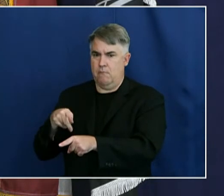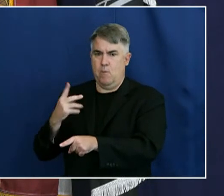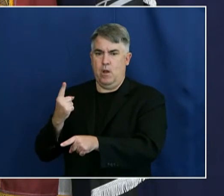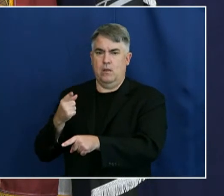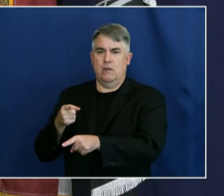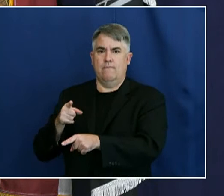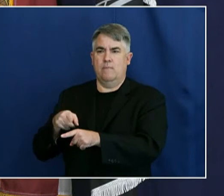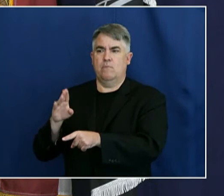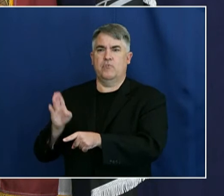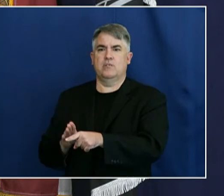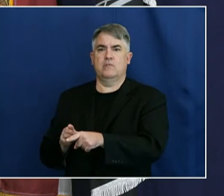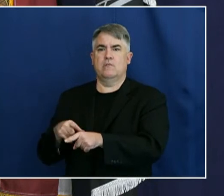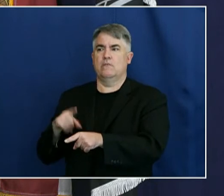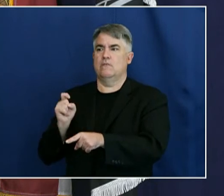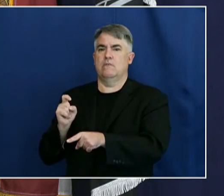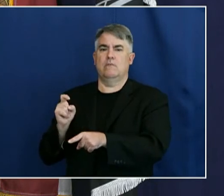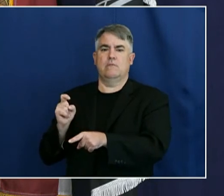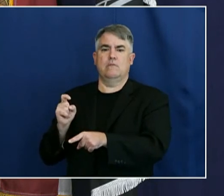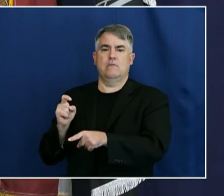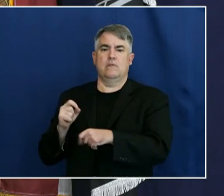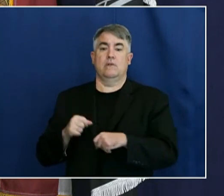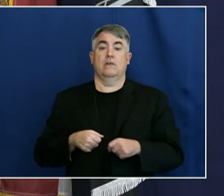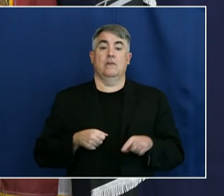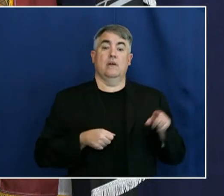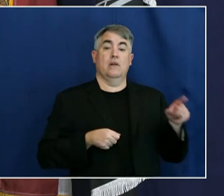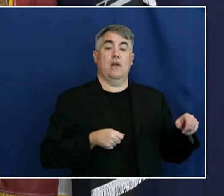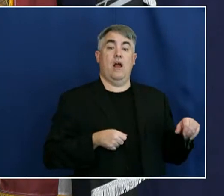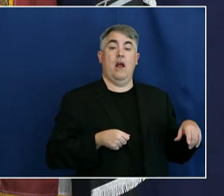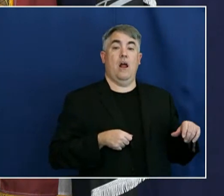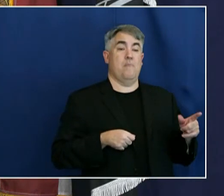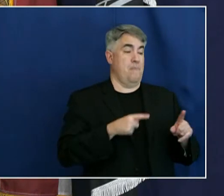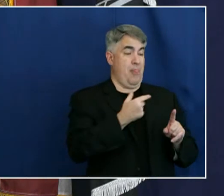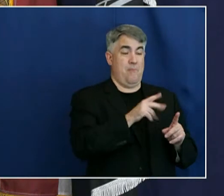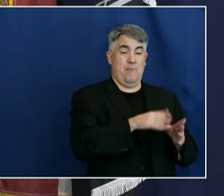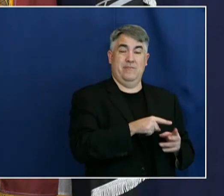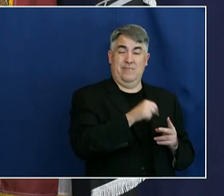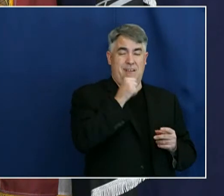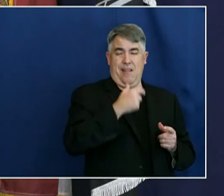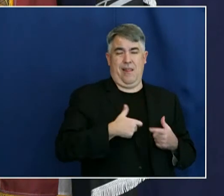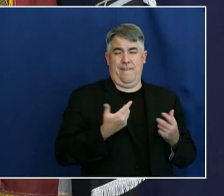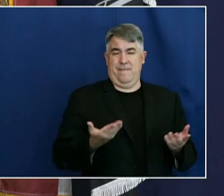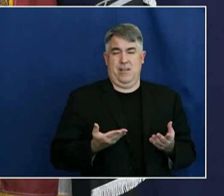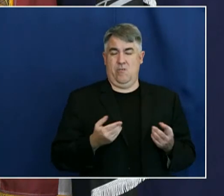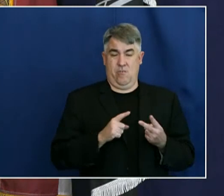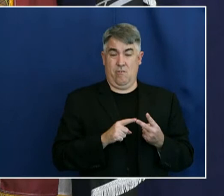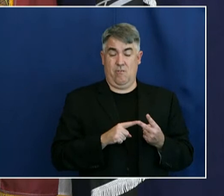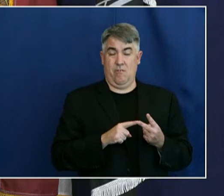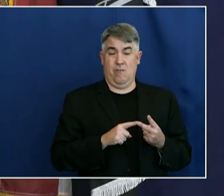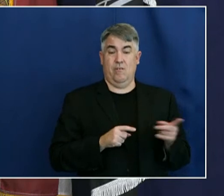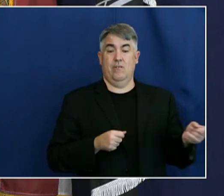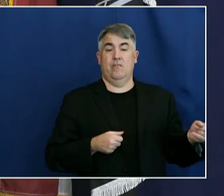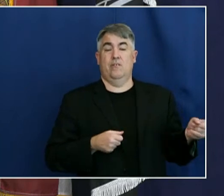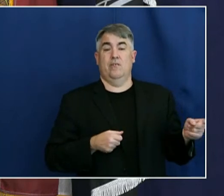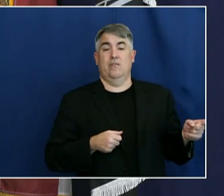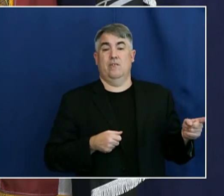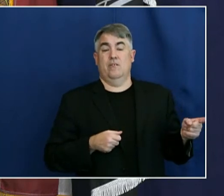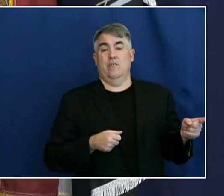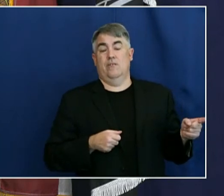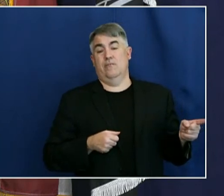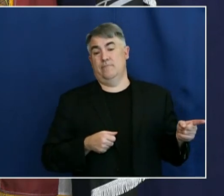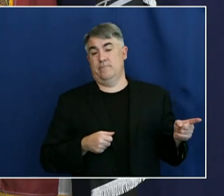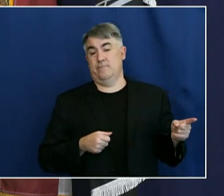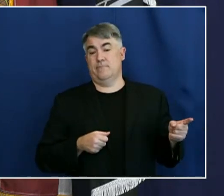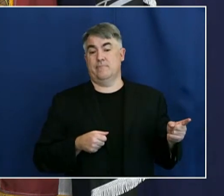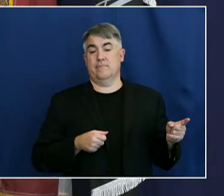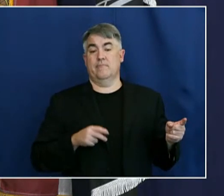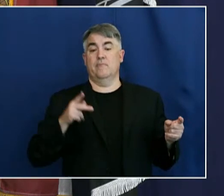the non-resident was actually picked up through our local system here. It was a test that was actually done by our public health